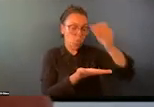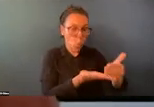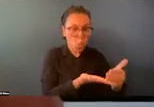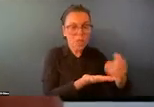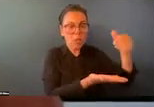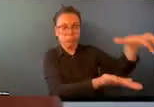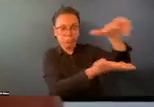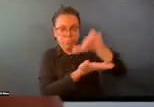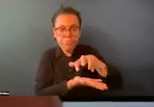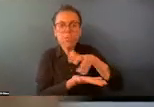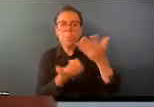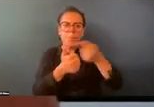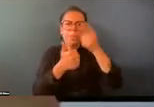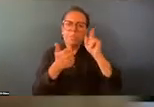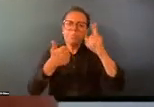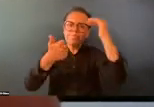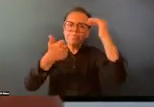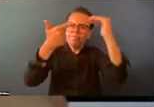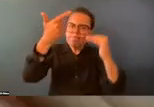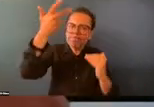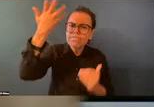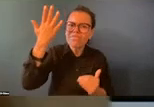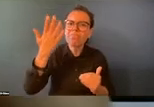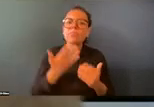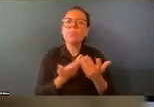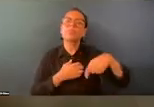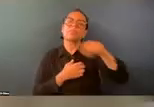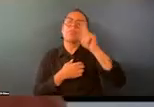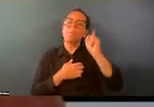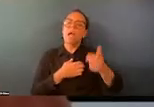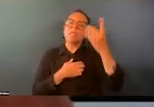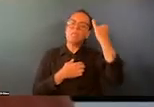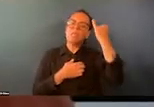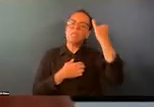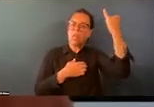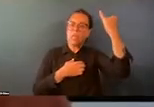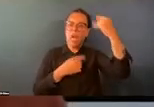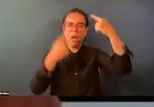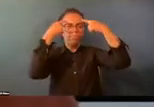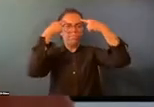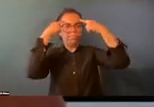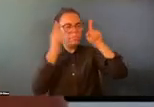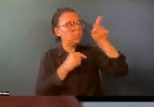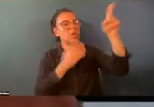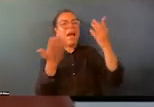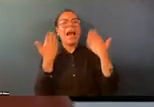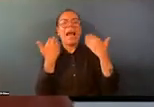those facilities, sanitation facilities, taking into account climate